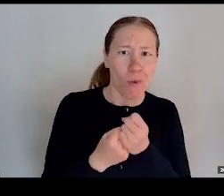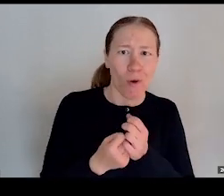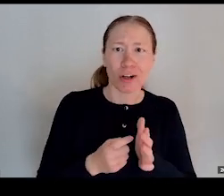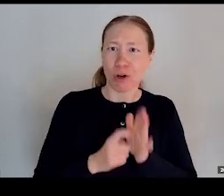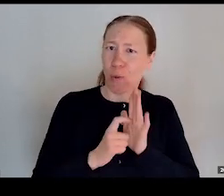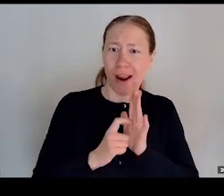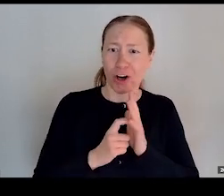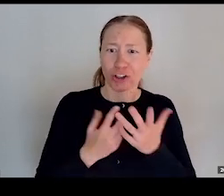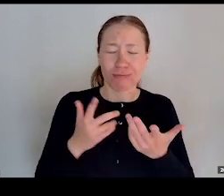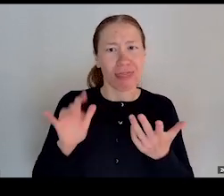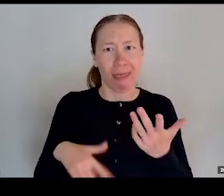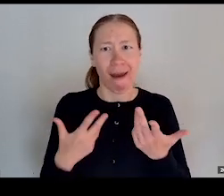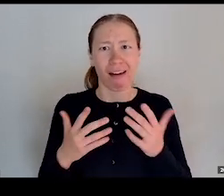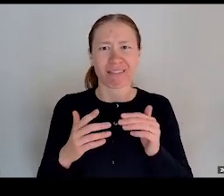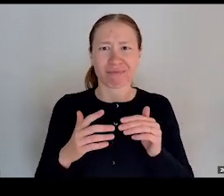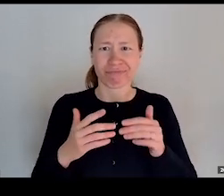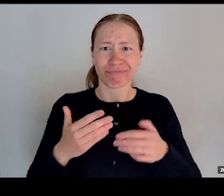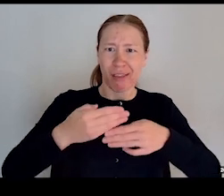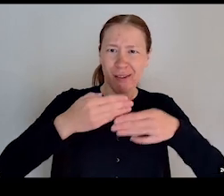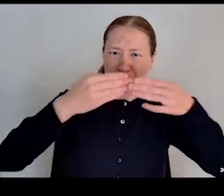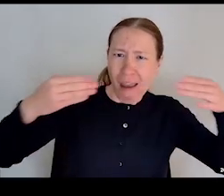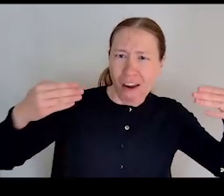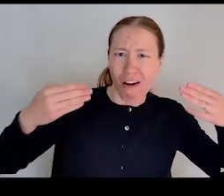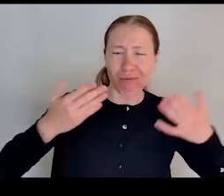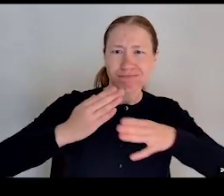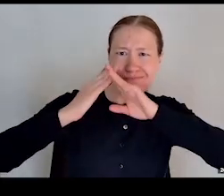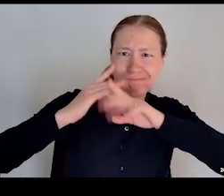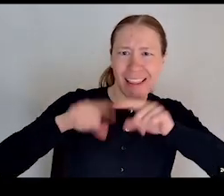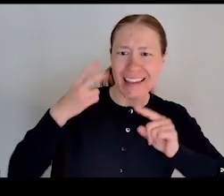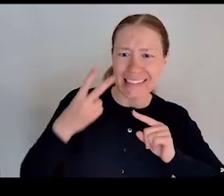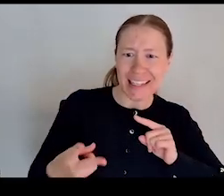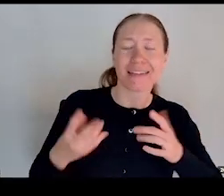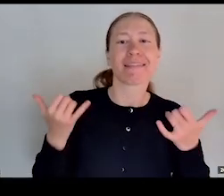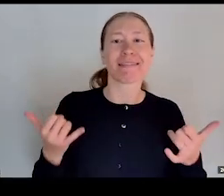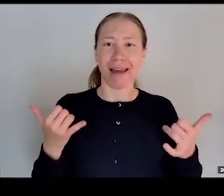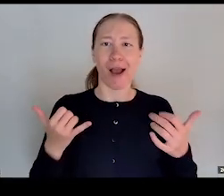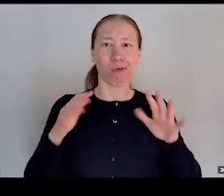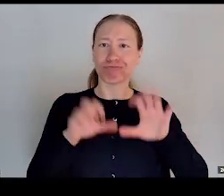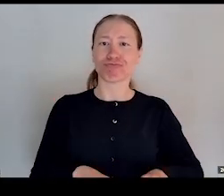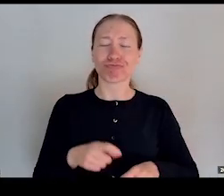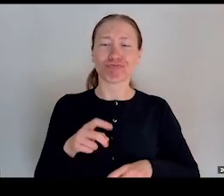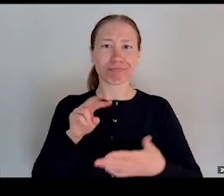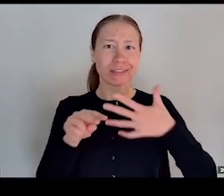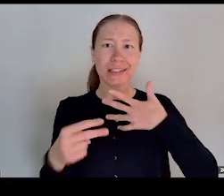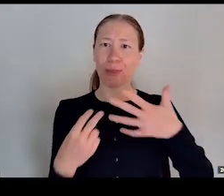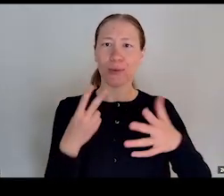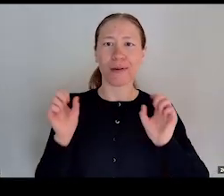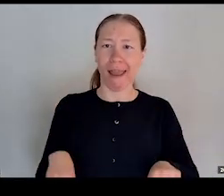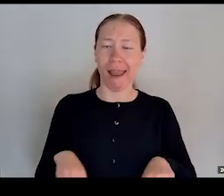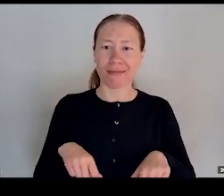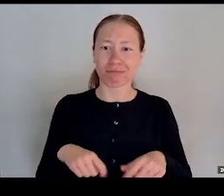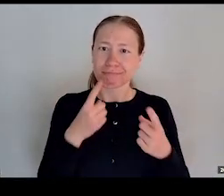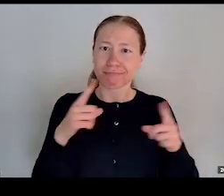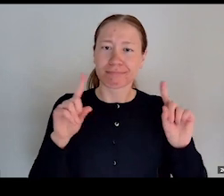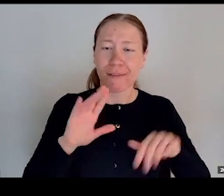of inequity was removed. It was addressed. That barrier is gone and the fence is now a chain link that you can see through. So we're going to